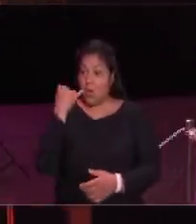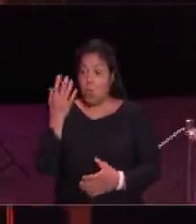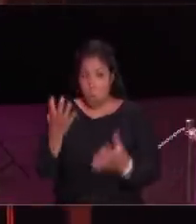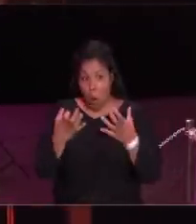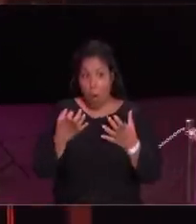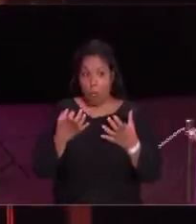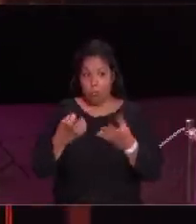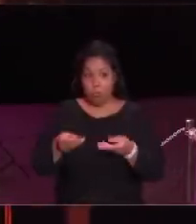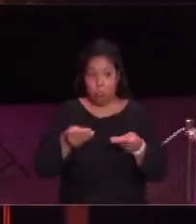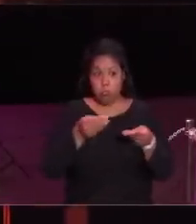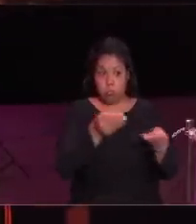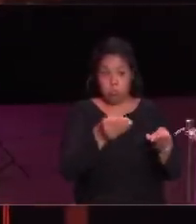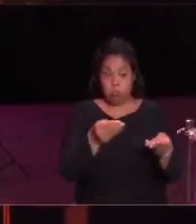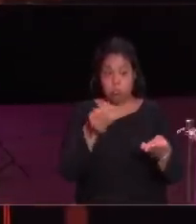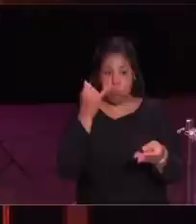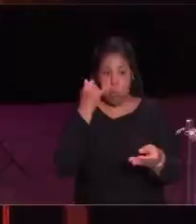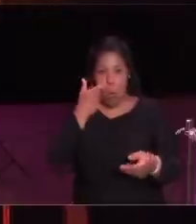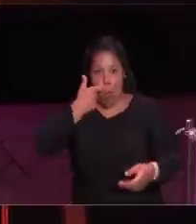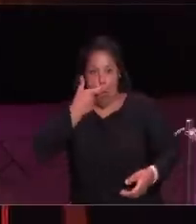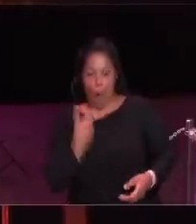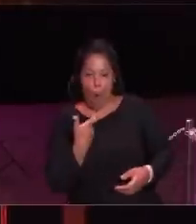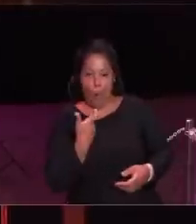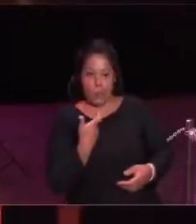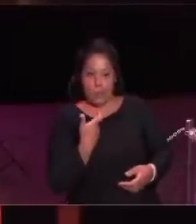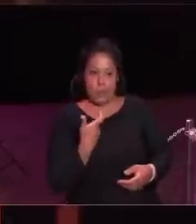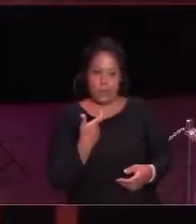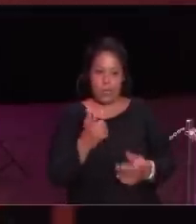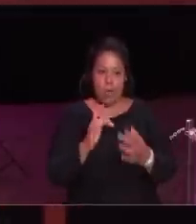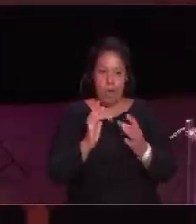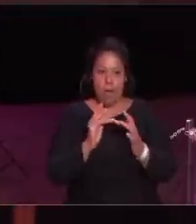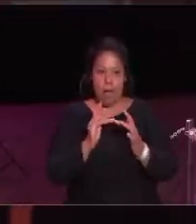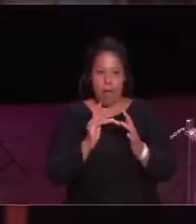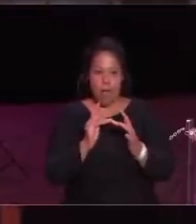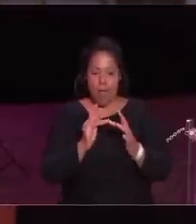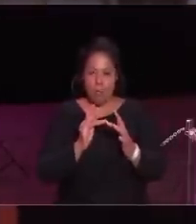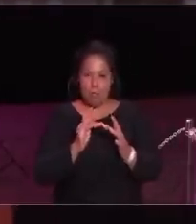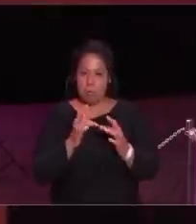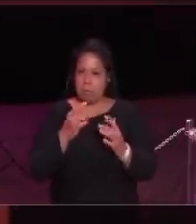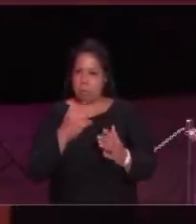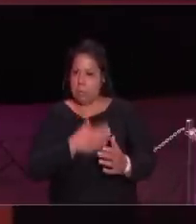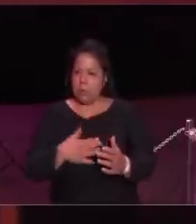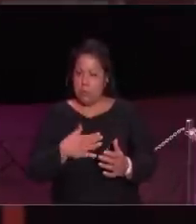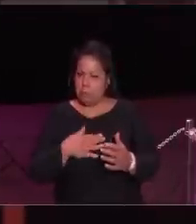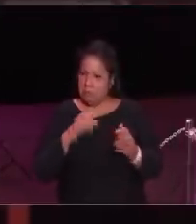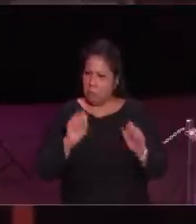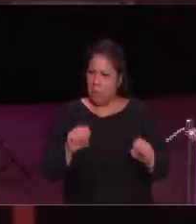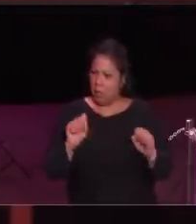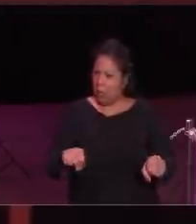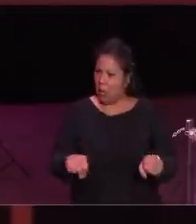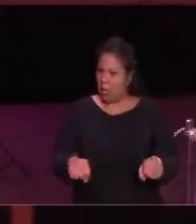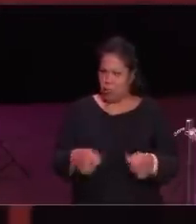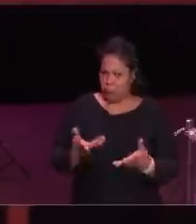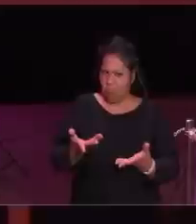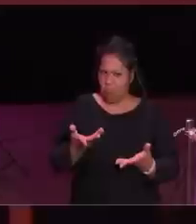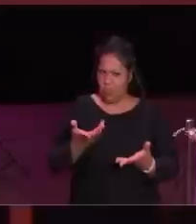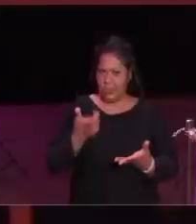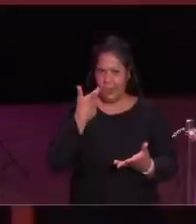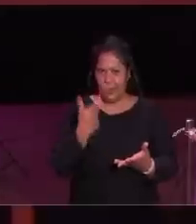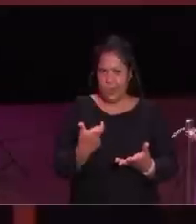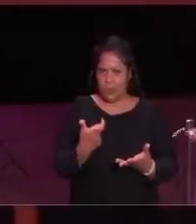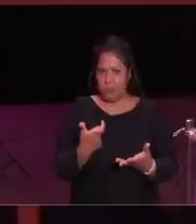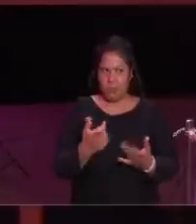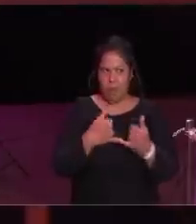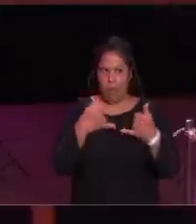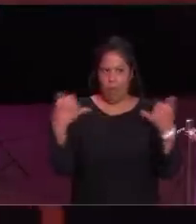de, if you're online watching and you want to give, please. Si usted quiere dar a través, hermanos, si nos está mirando a través